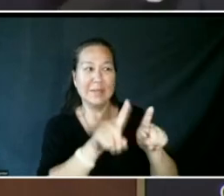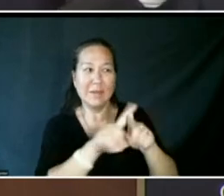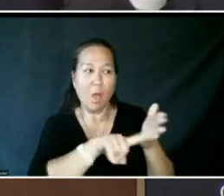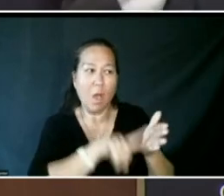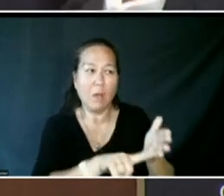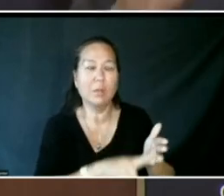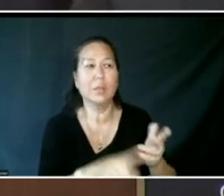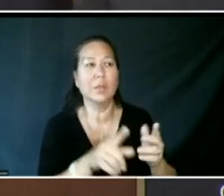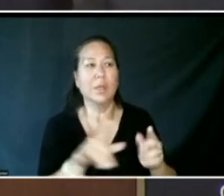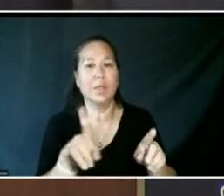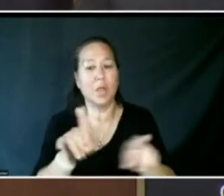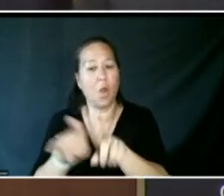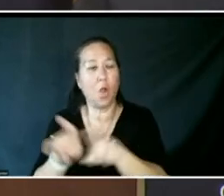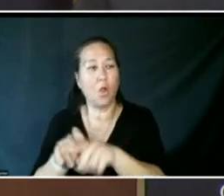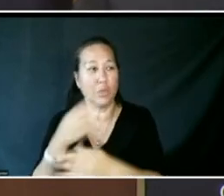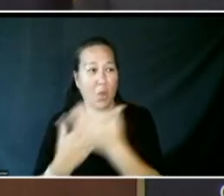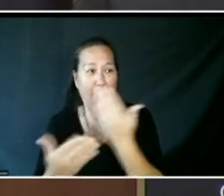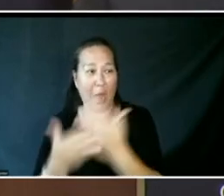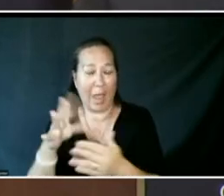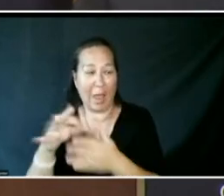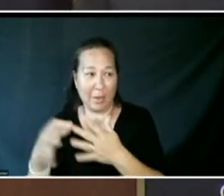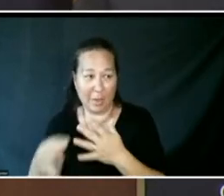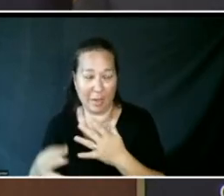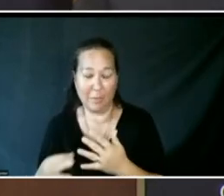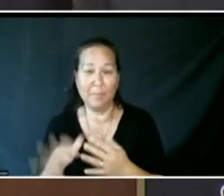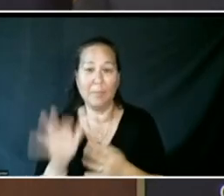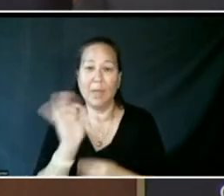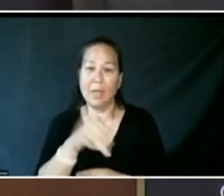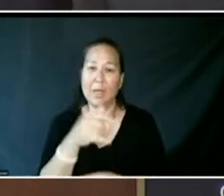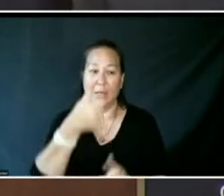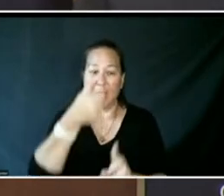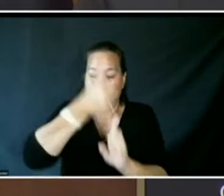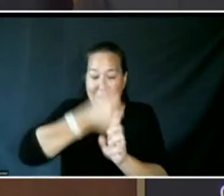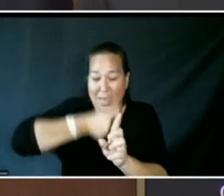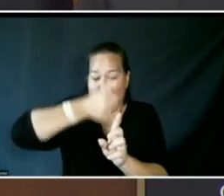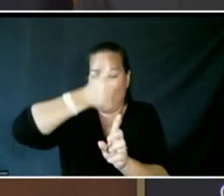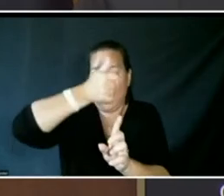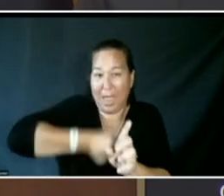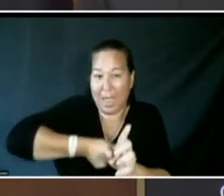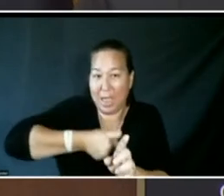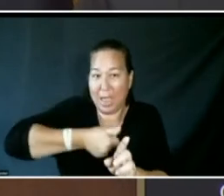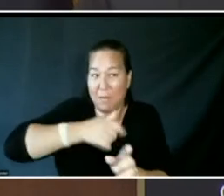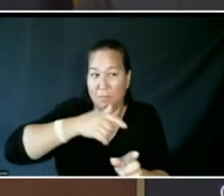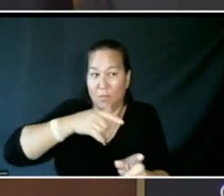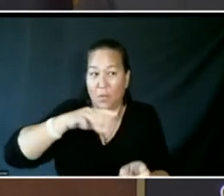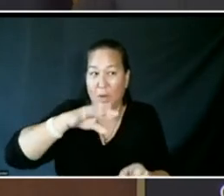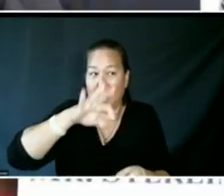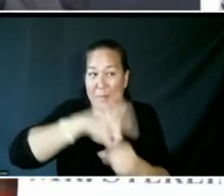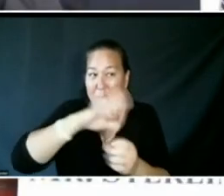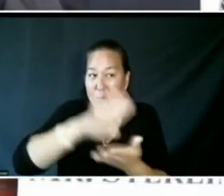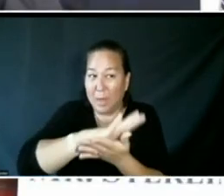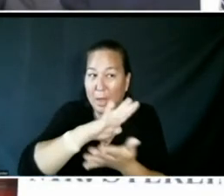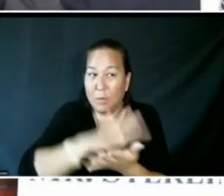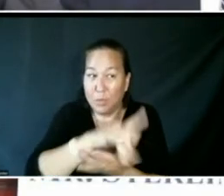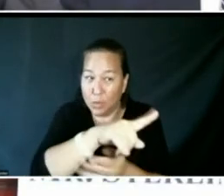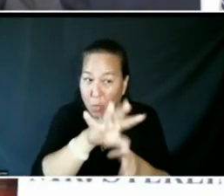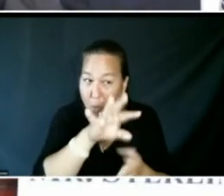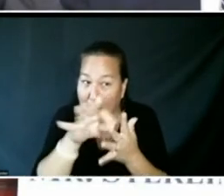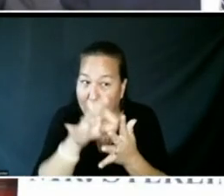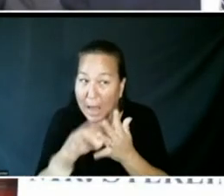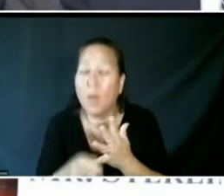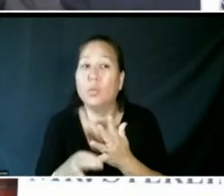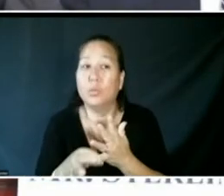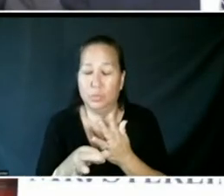these efforts, including a recount of literally every ballot cast in the state of Georgia, confirm the result? Yes, they did. We